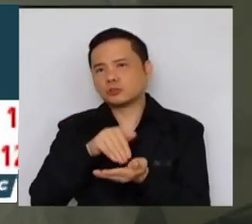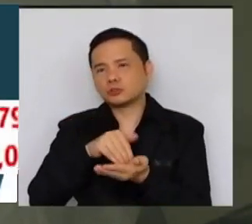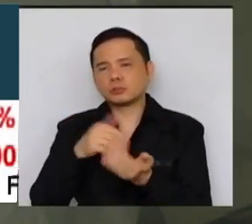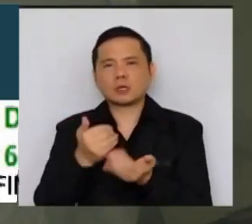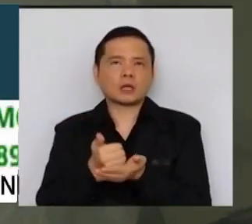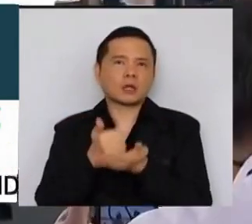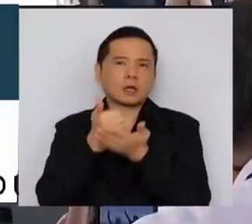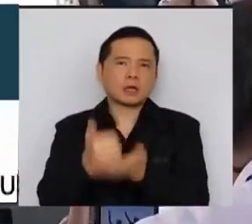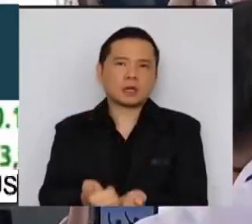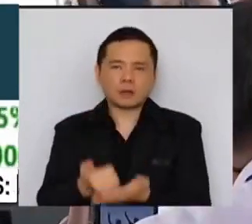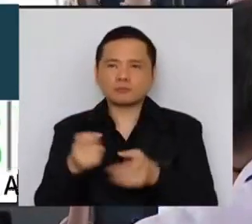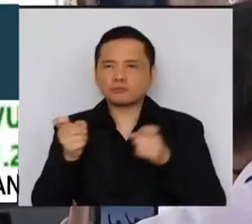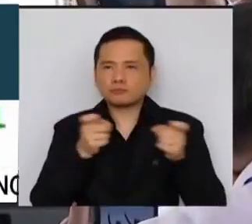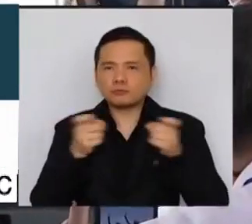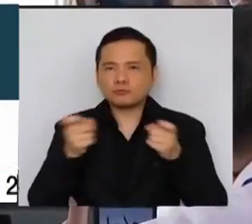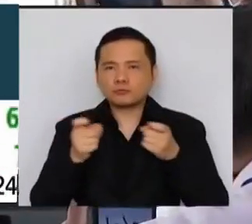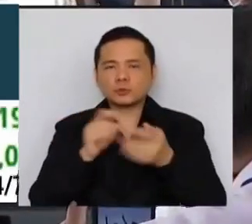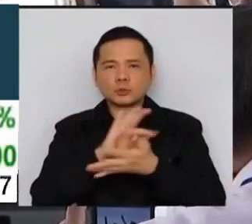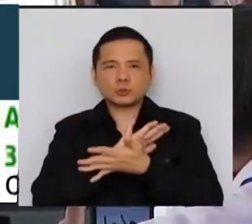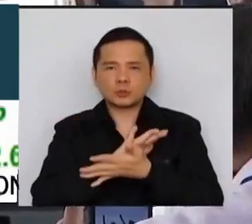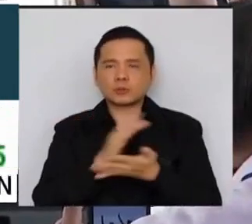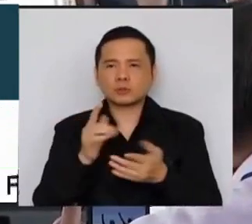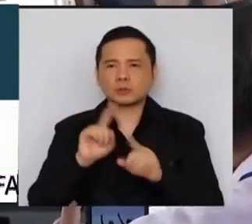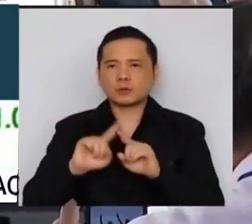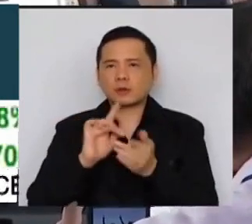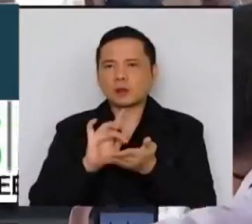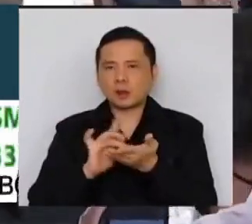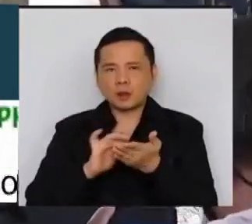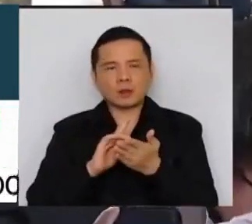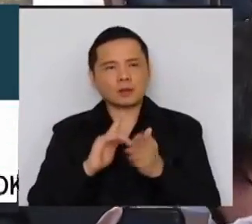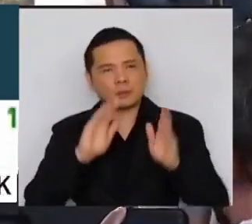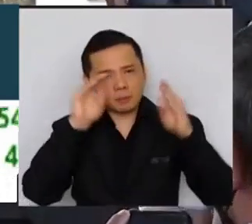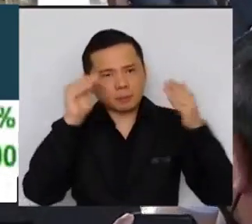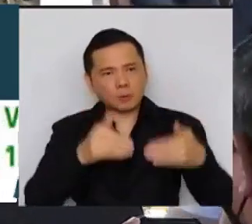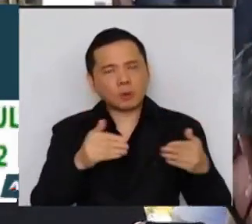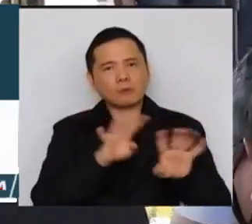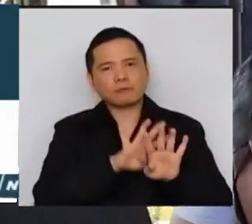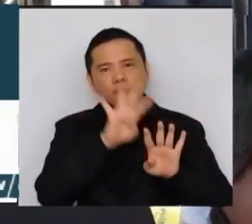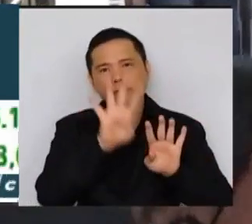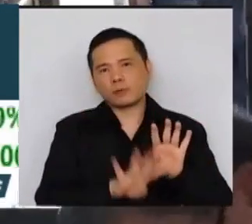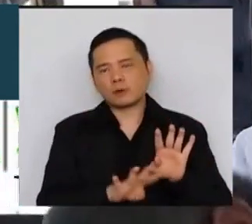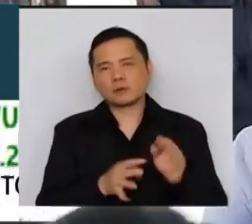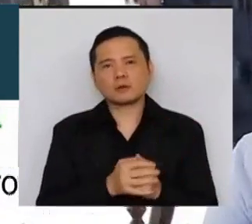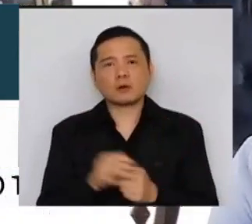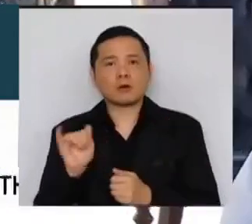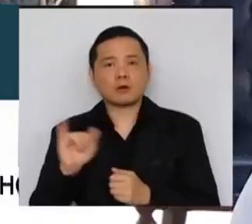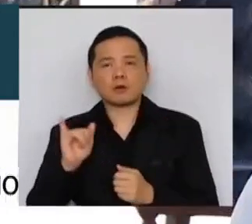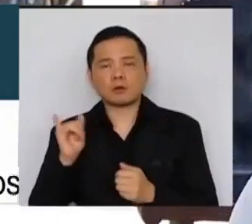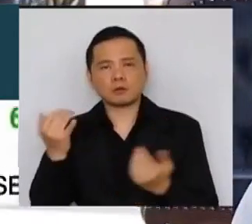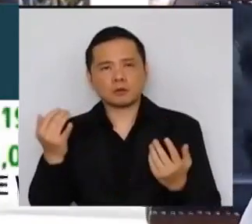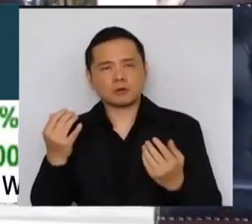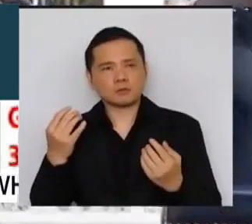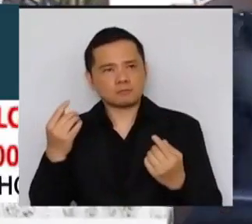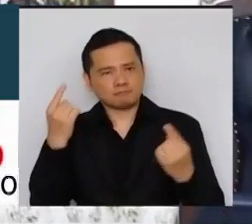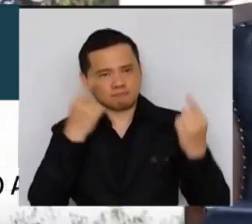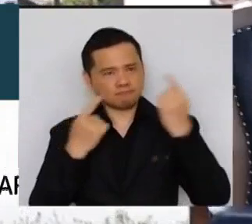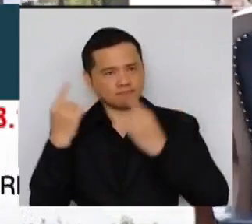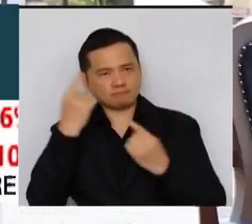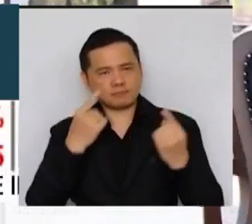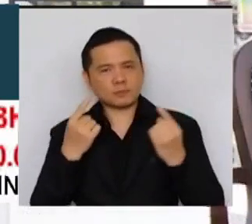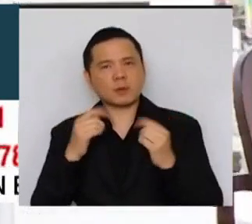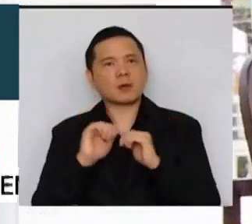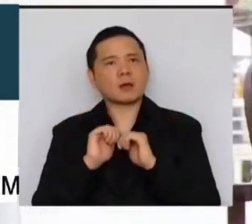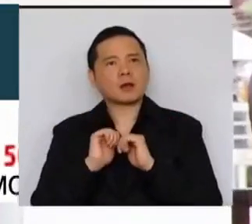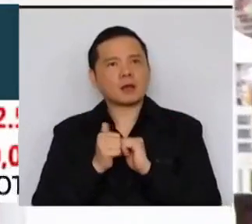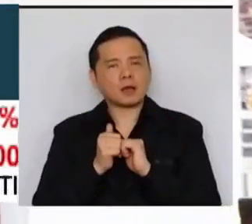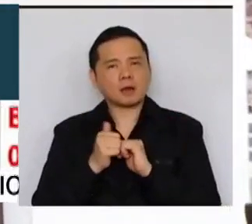vaccine supply and the well-being of medical frontliners. He also responded to concerns over his ability to take over the reins in Malacañang